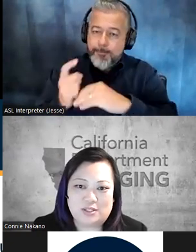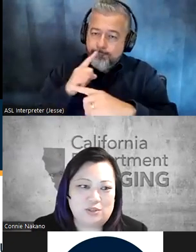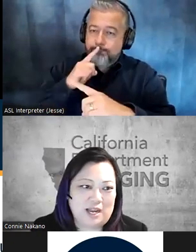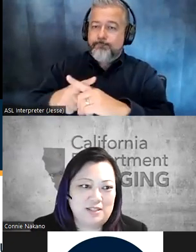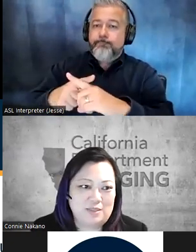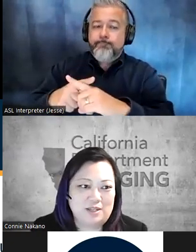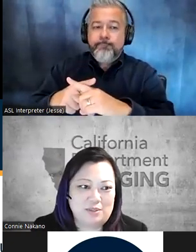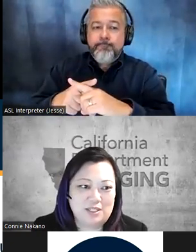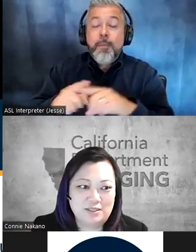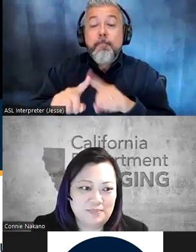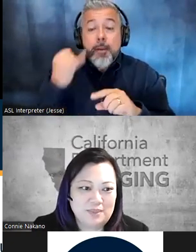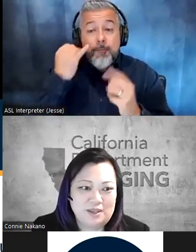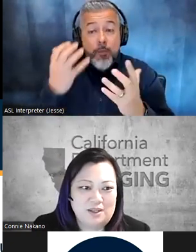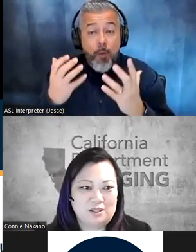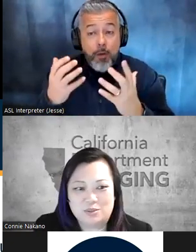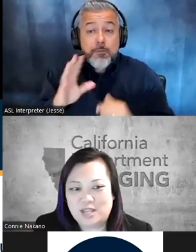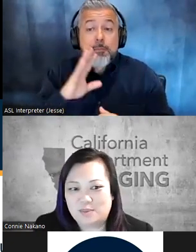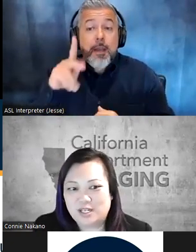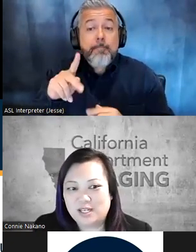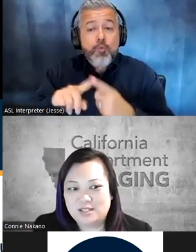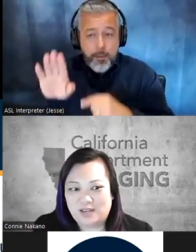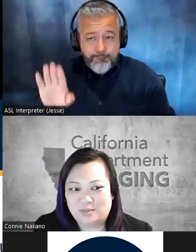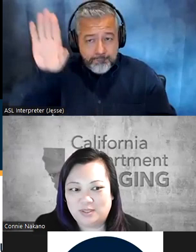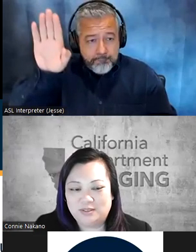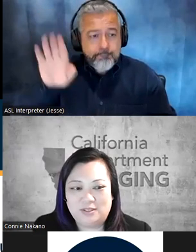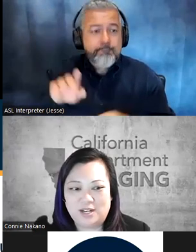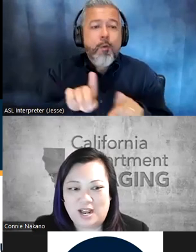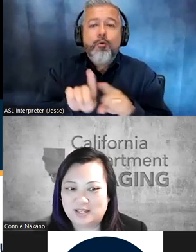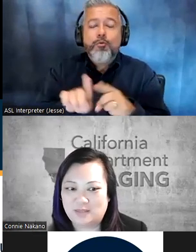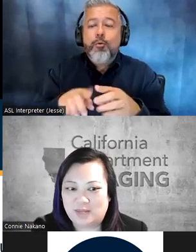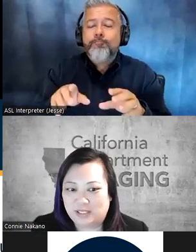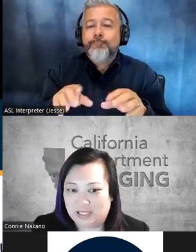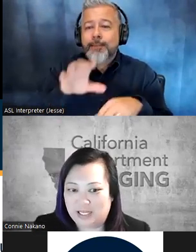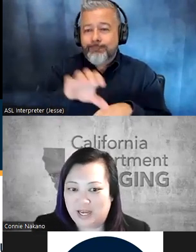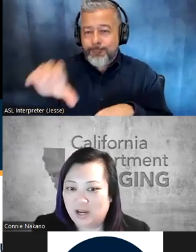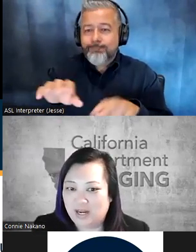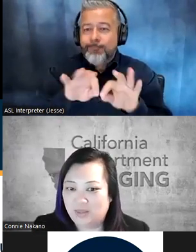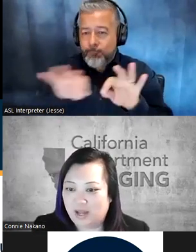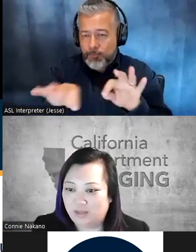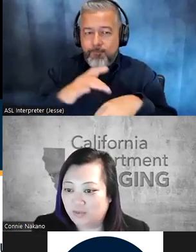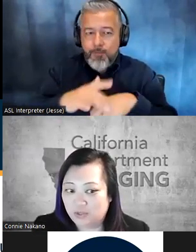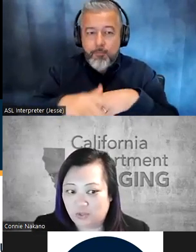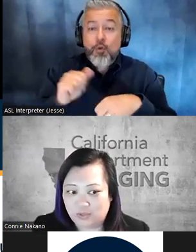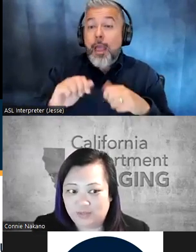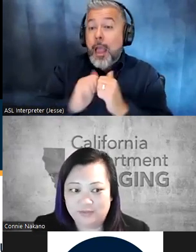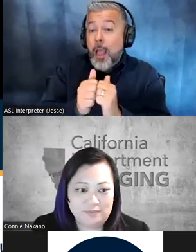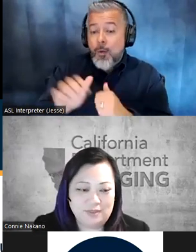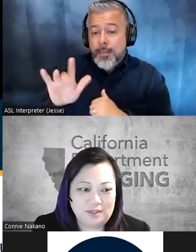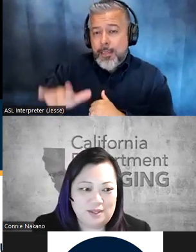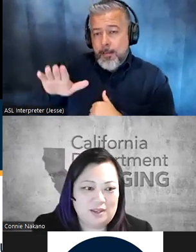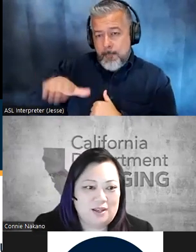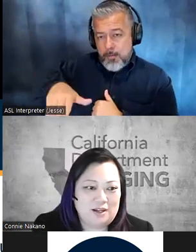to request your line to be unmuted. Closed captioning is available. You can access it by clicking the icon at the bottom of your Zoom screen.